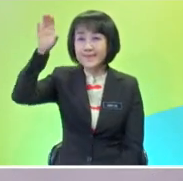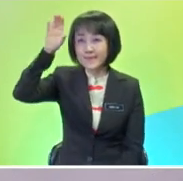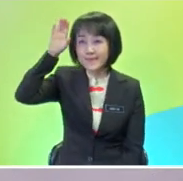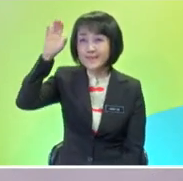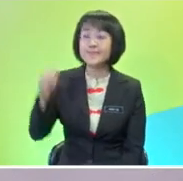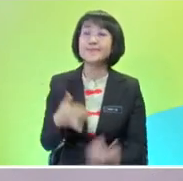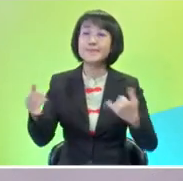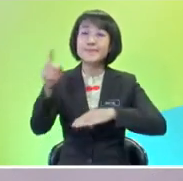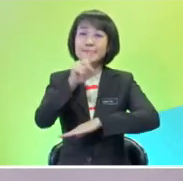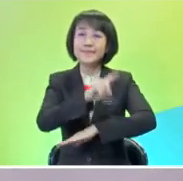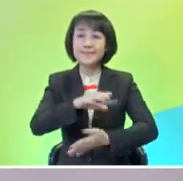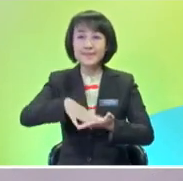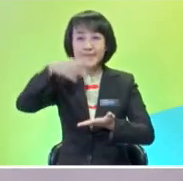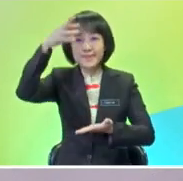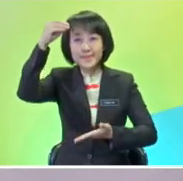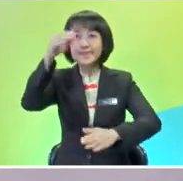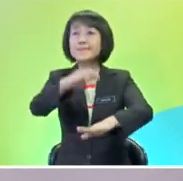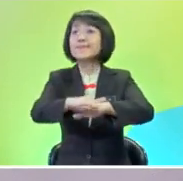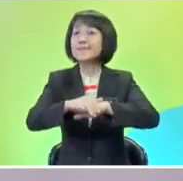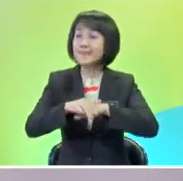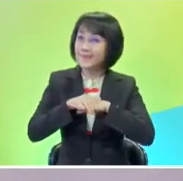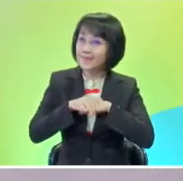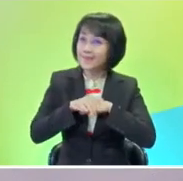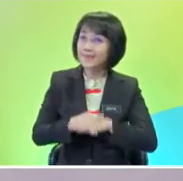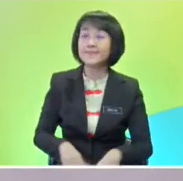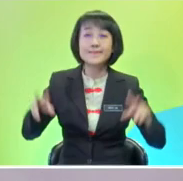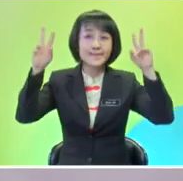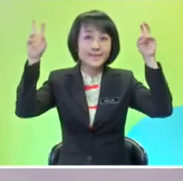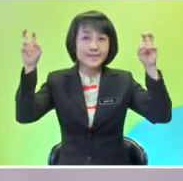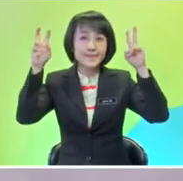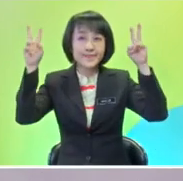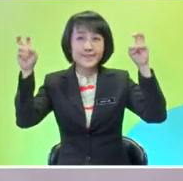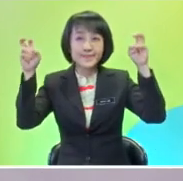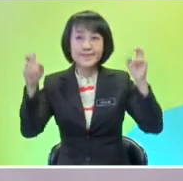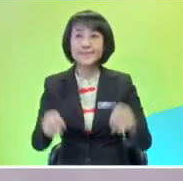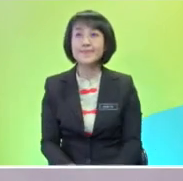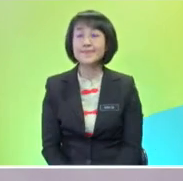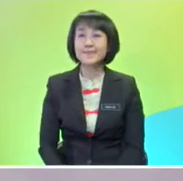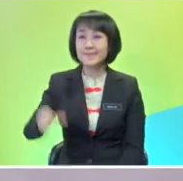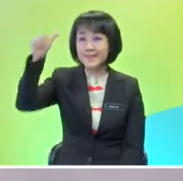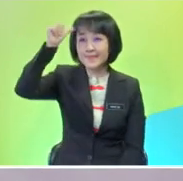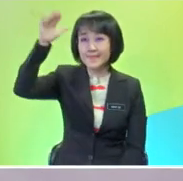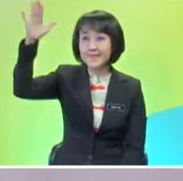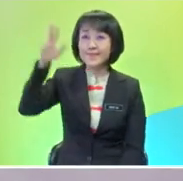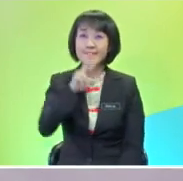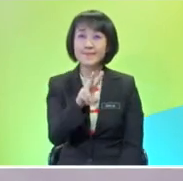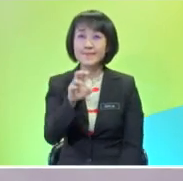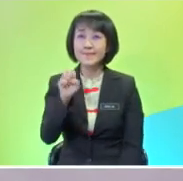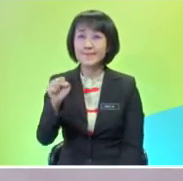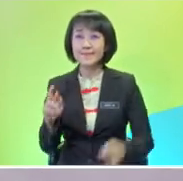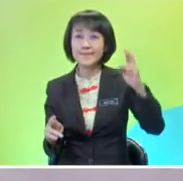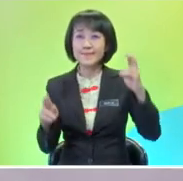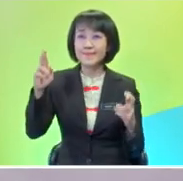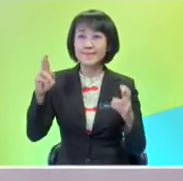learning literasi bahasa Inggeris on the topic of man versus robot I